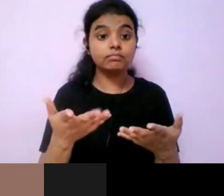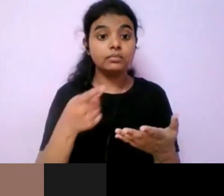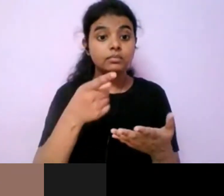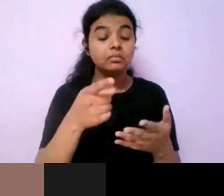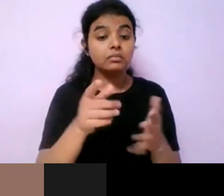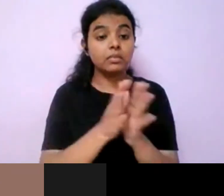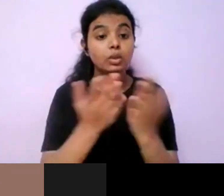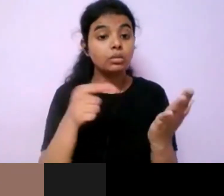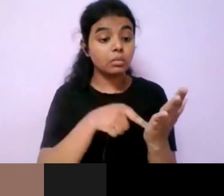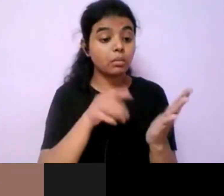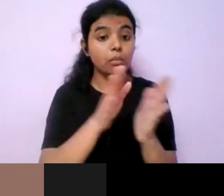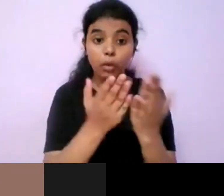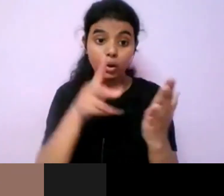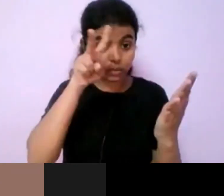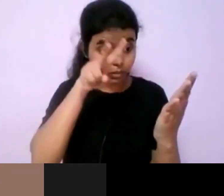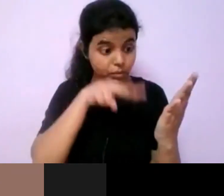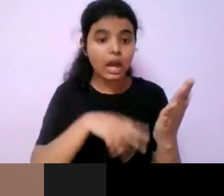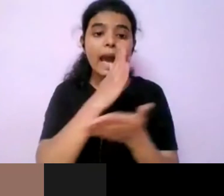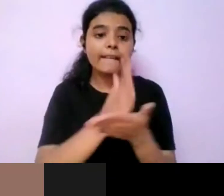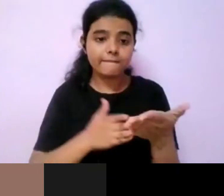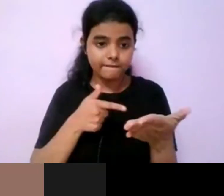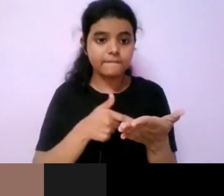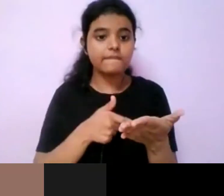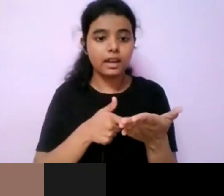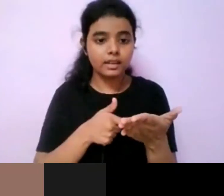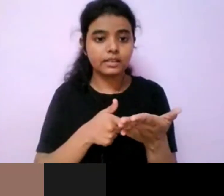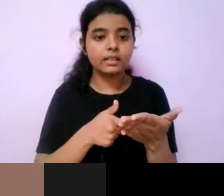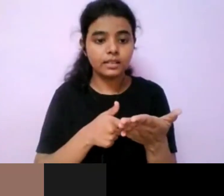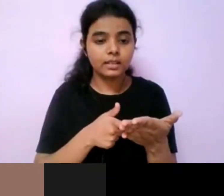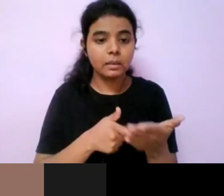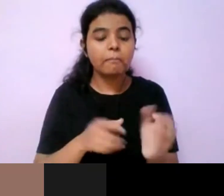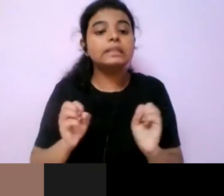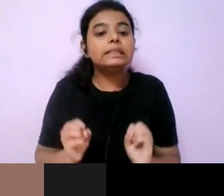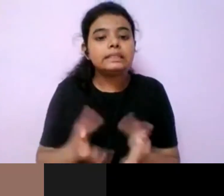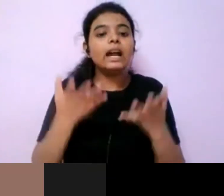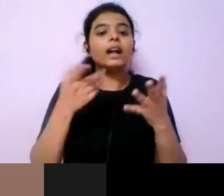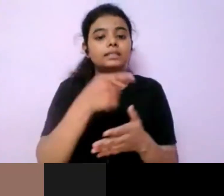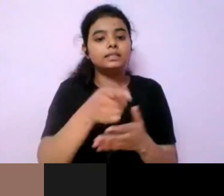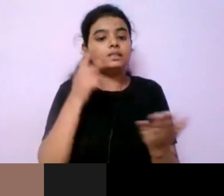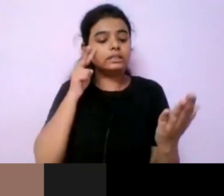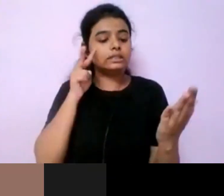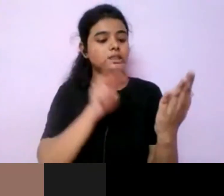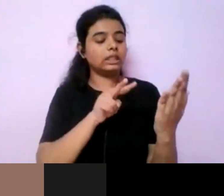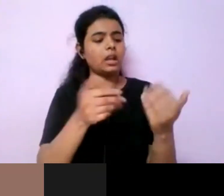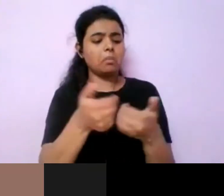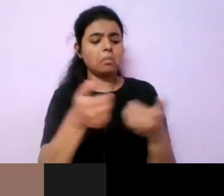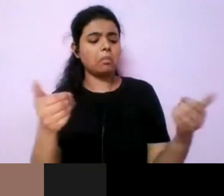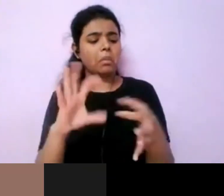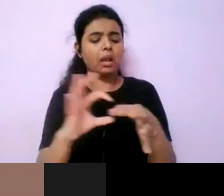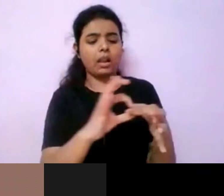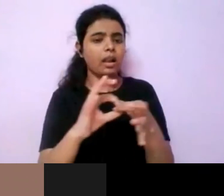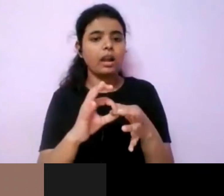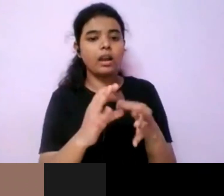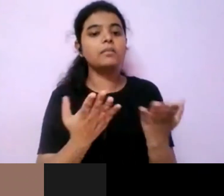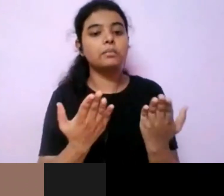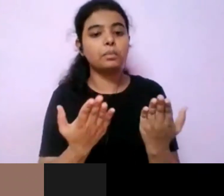is only partial, but you locate it within a laminar framework, you can start to see where different relationships might